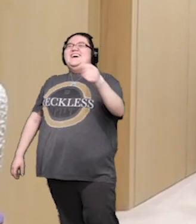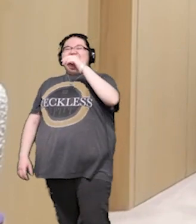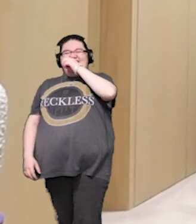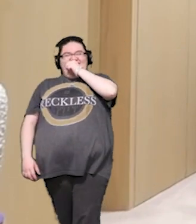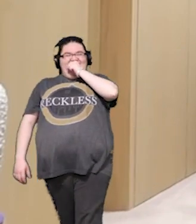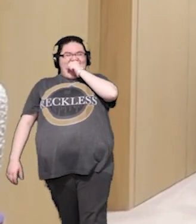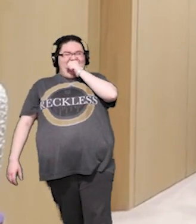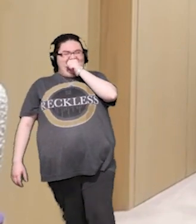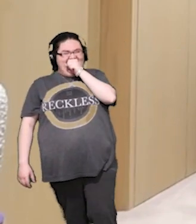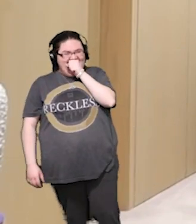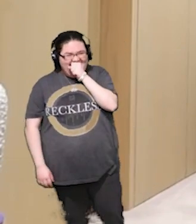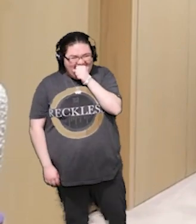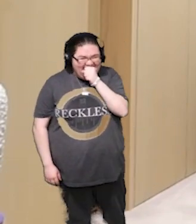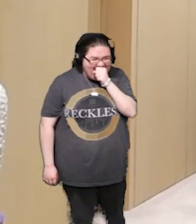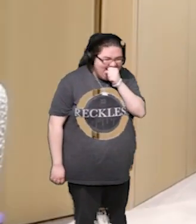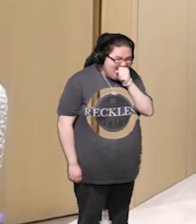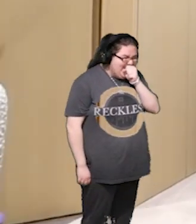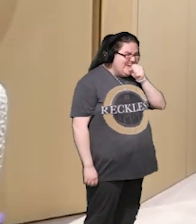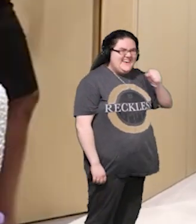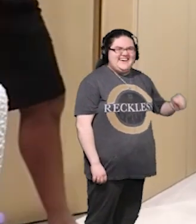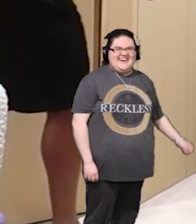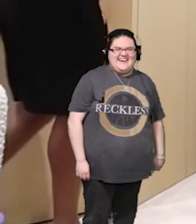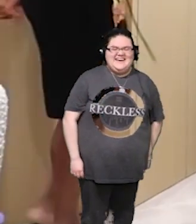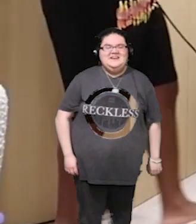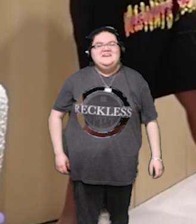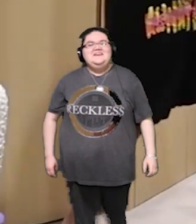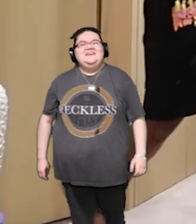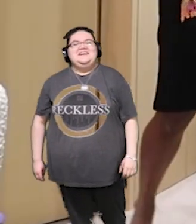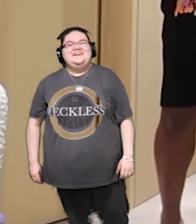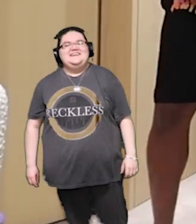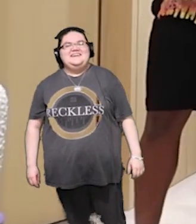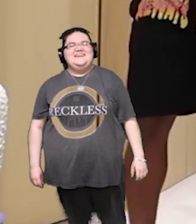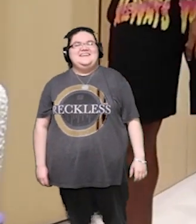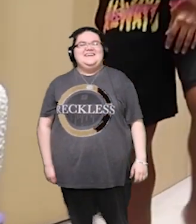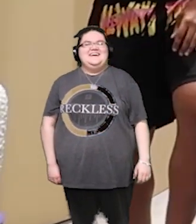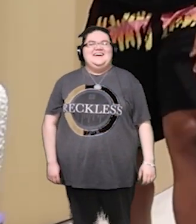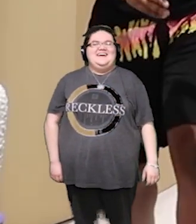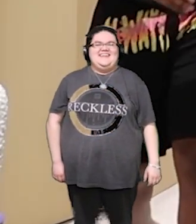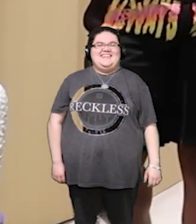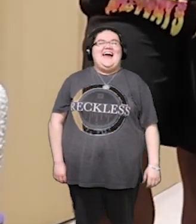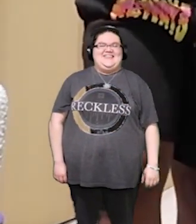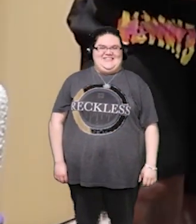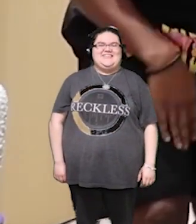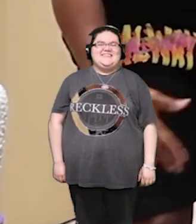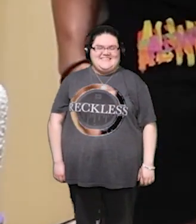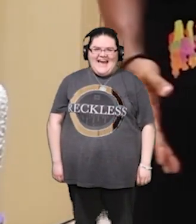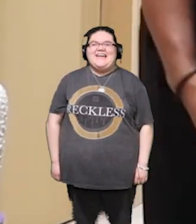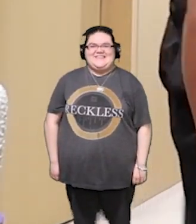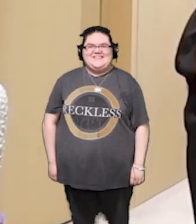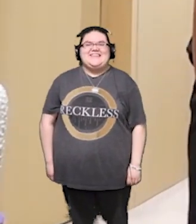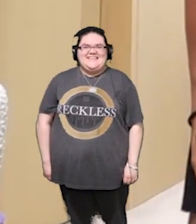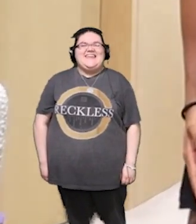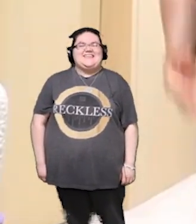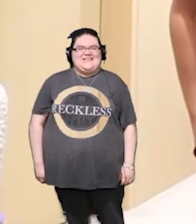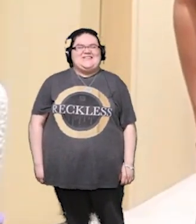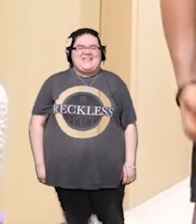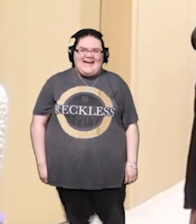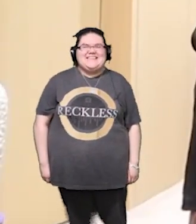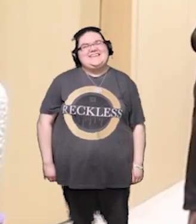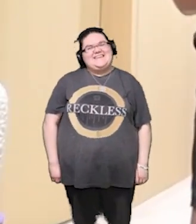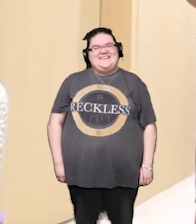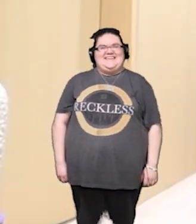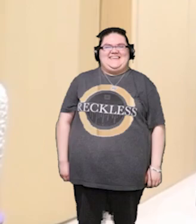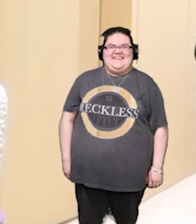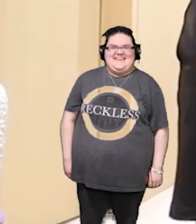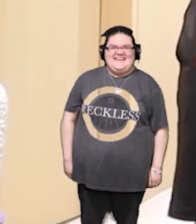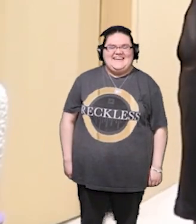down the earth. Man said cool down the earth. Yes. Come on, yes. Bro. Come on.